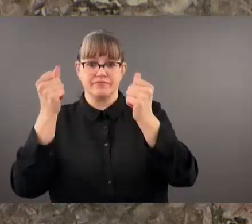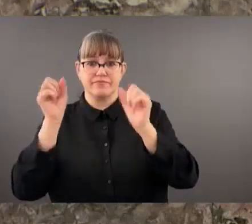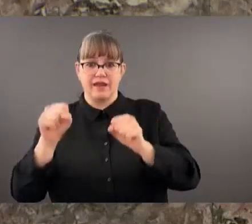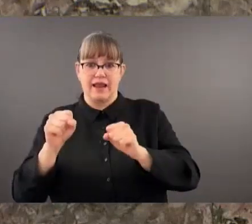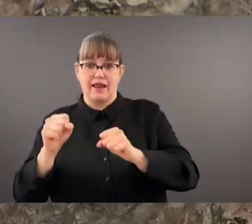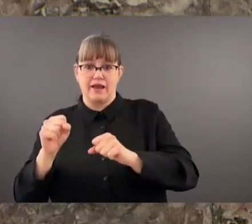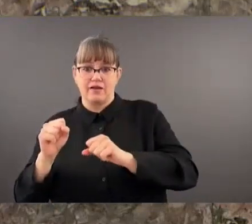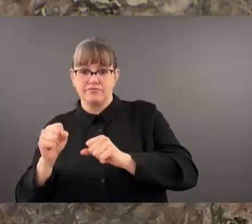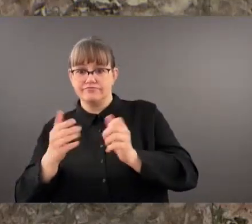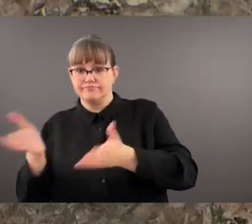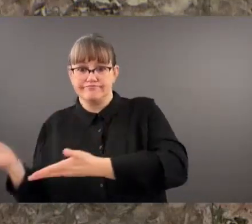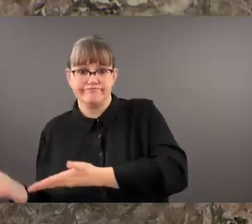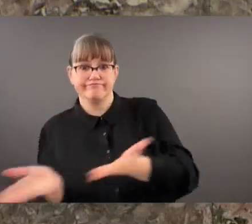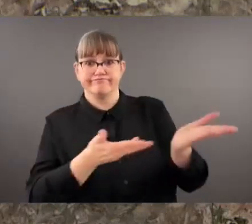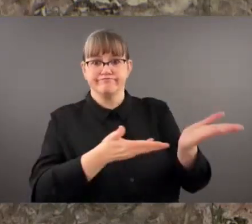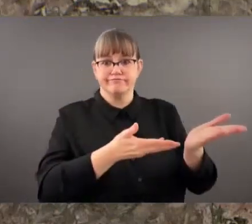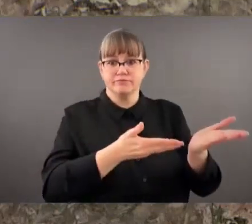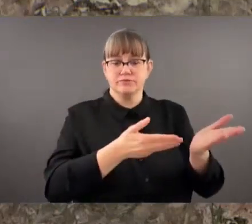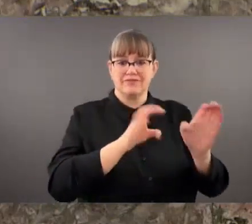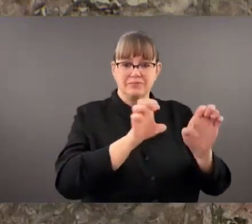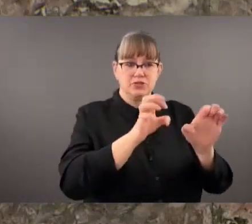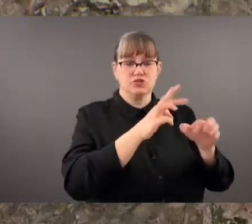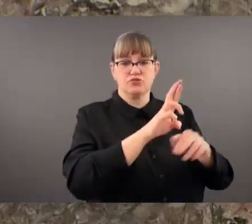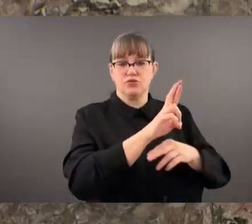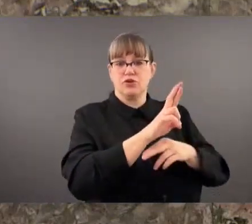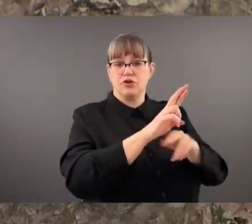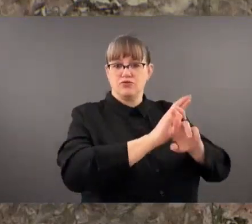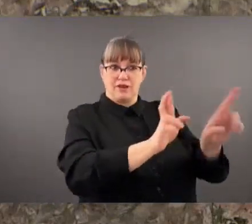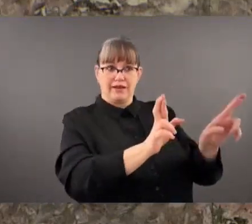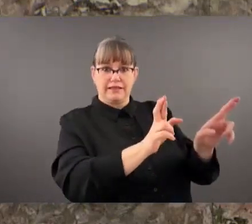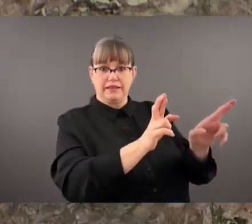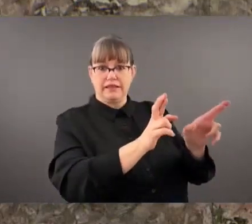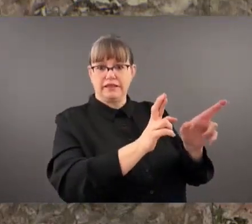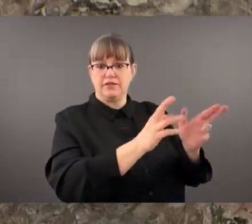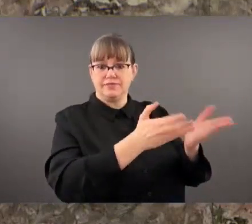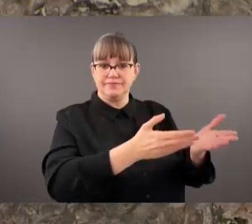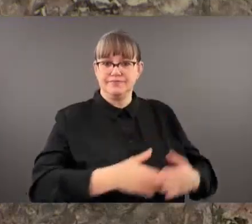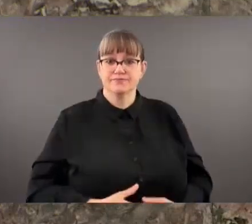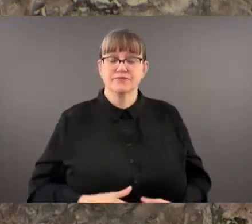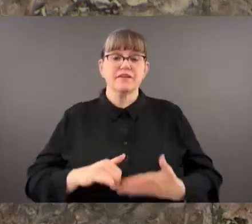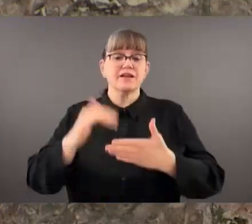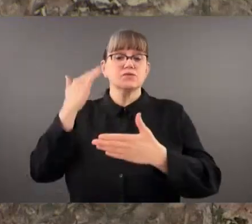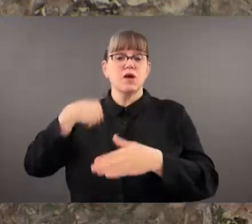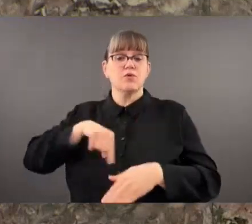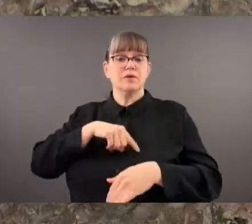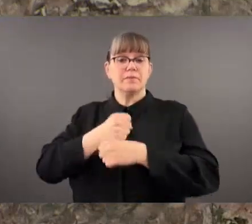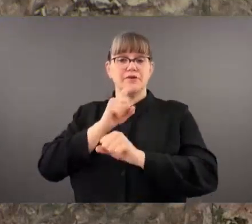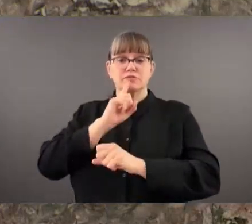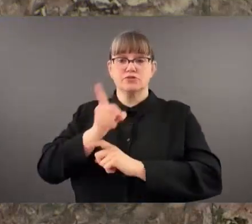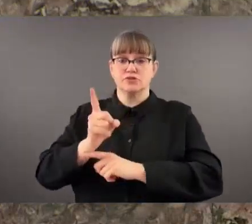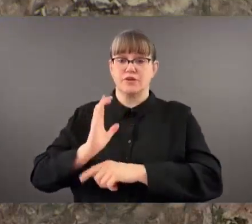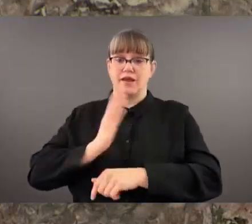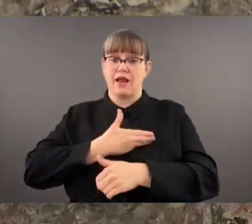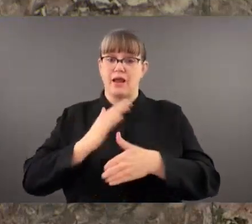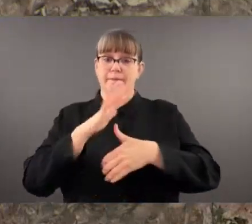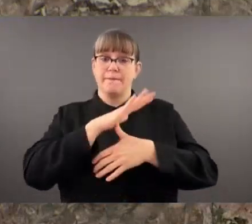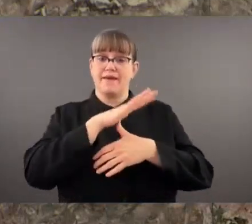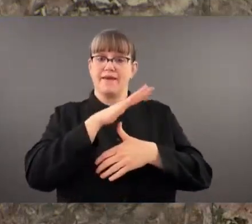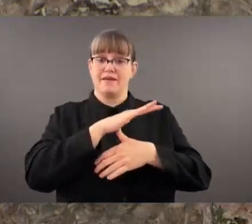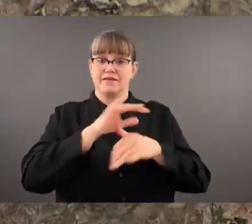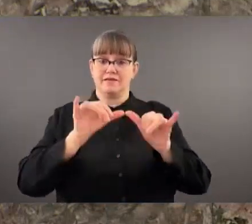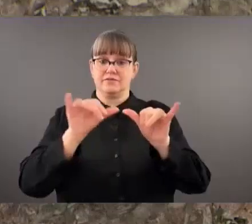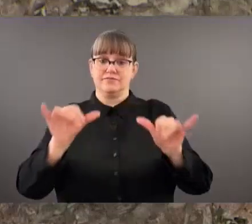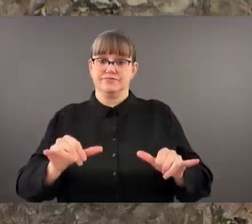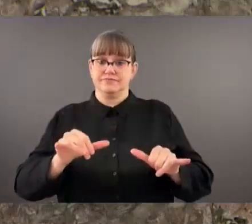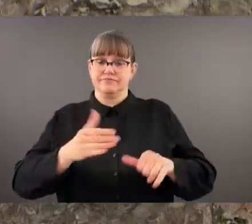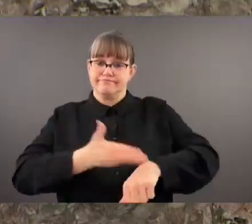to build out our primary care system, ensuring that people have access to other treatment, to reduce the likelihood of needing to go